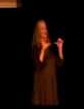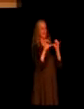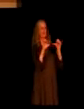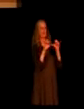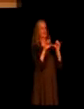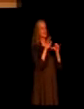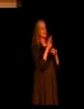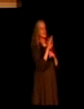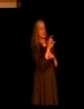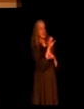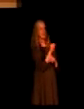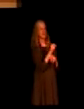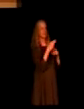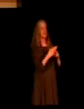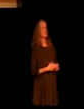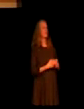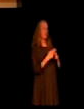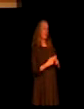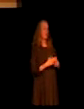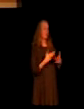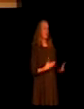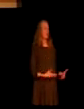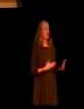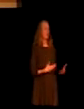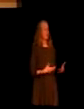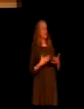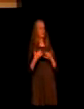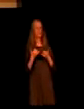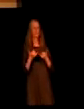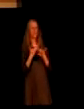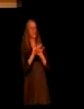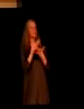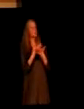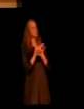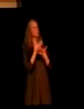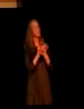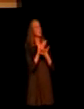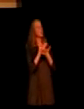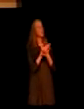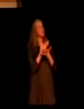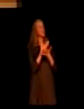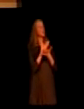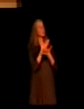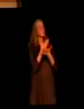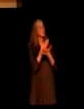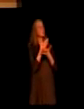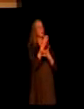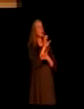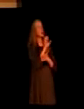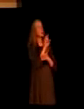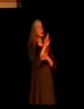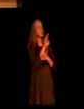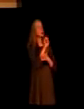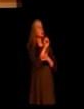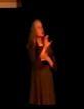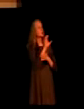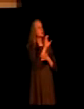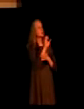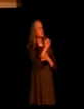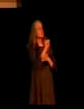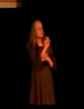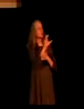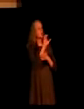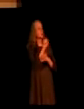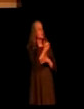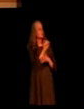and weighed thousands of pounds. Nowadays, the new rage are what they call CubeSats, and